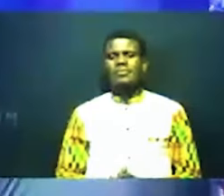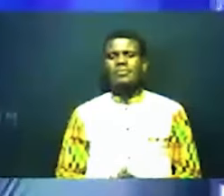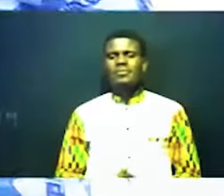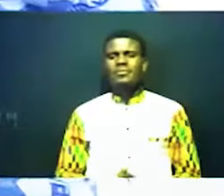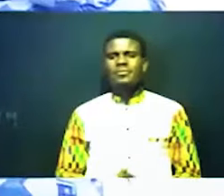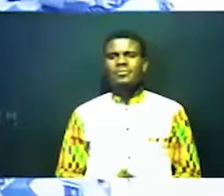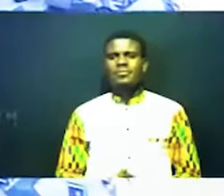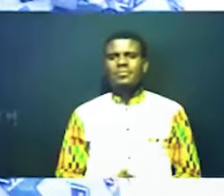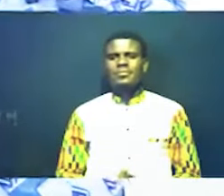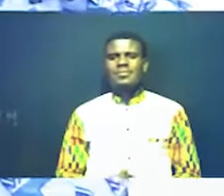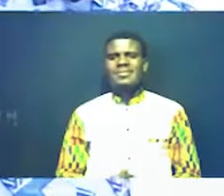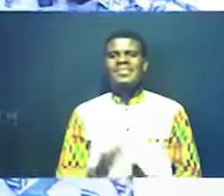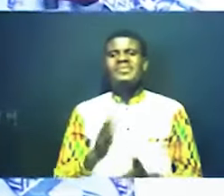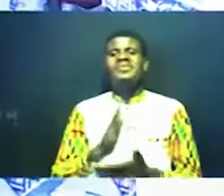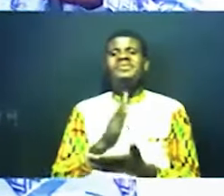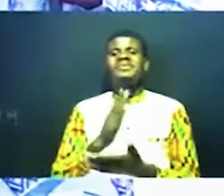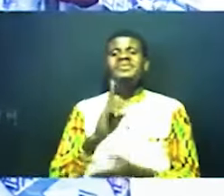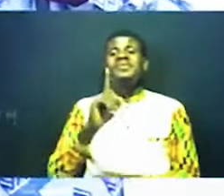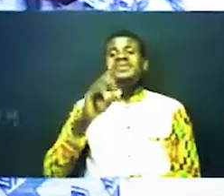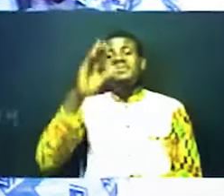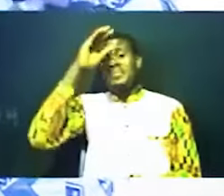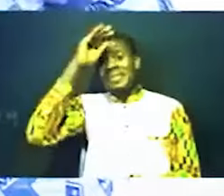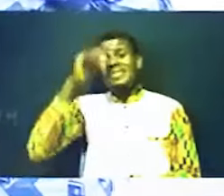One said, "I just saw the pamichop."